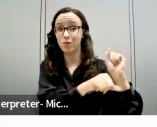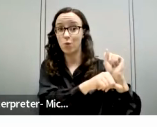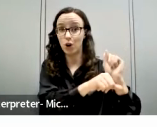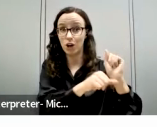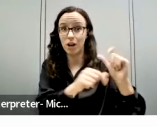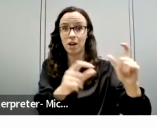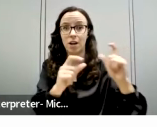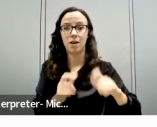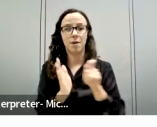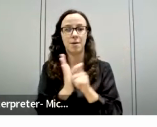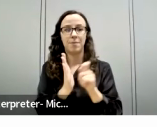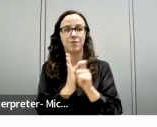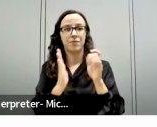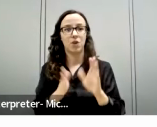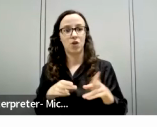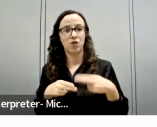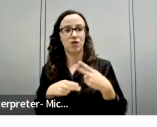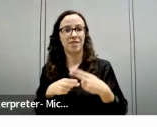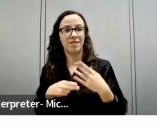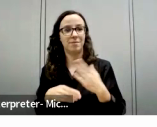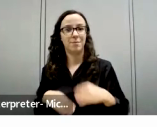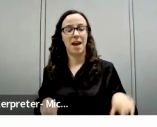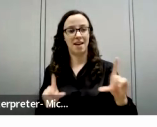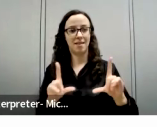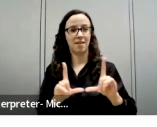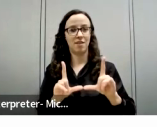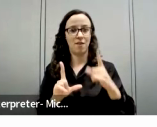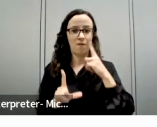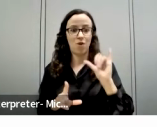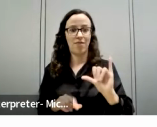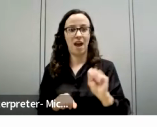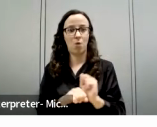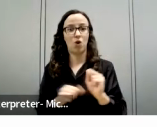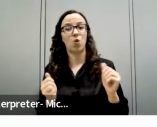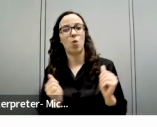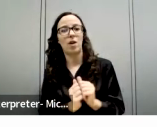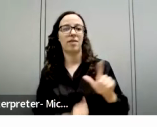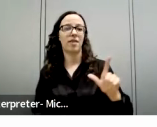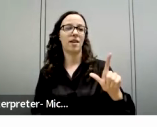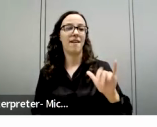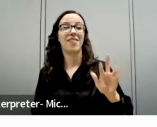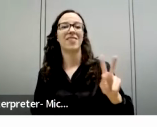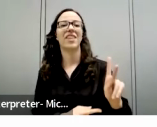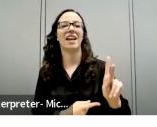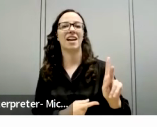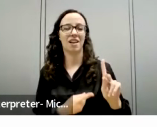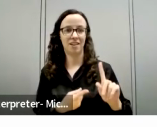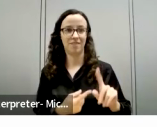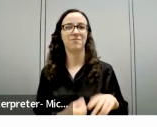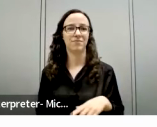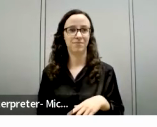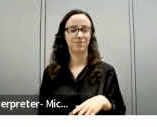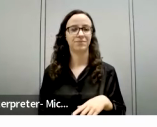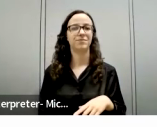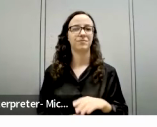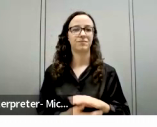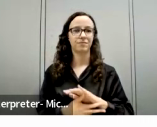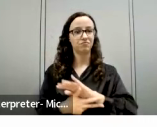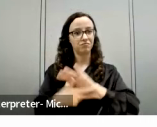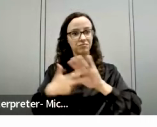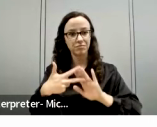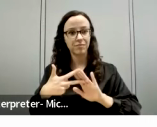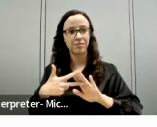the author, and then the license of that work with a link to the license of that work, right? So those are the things you always